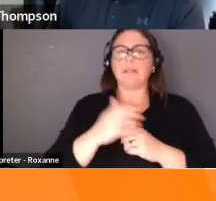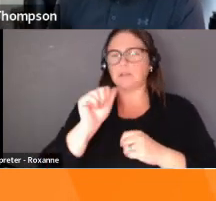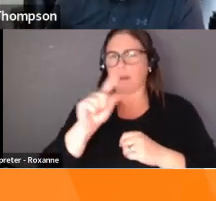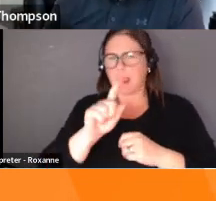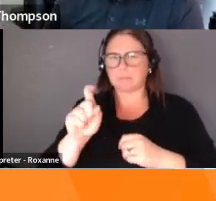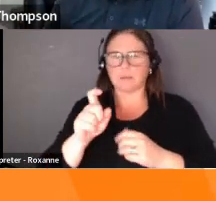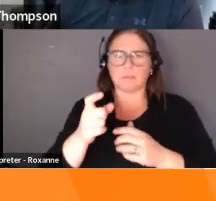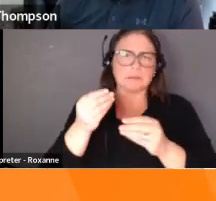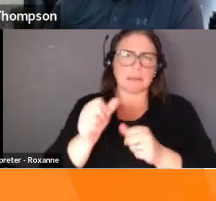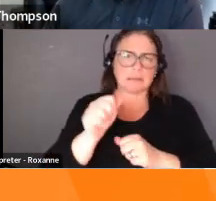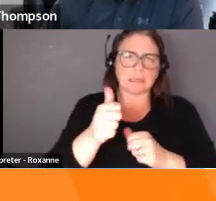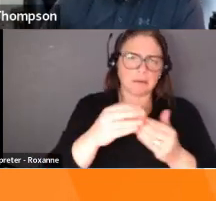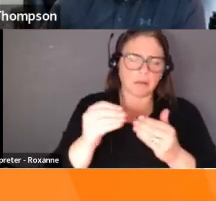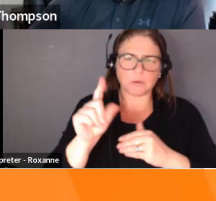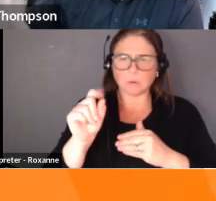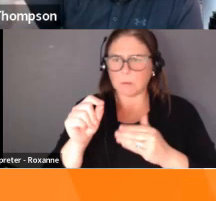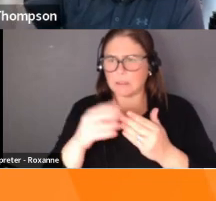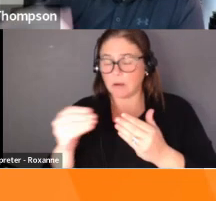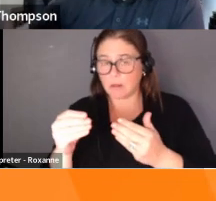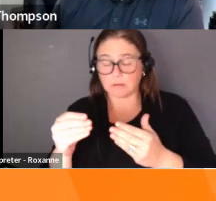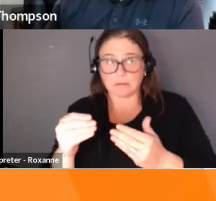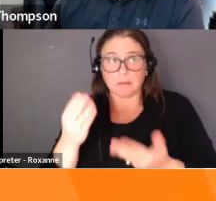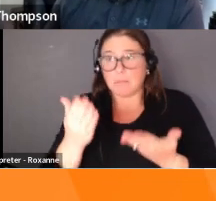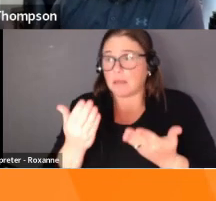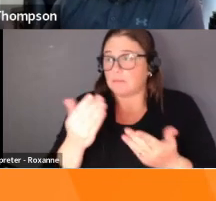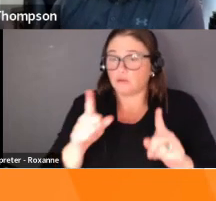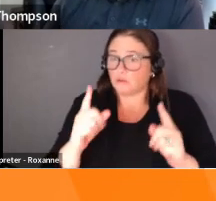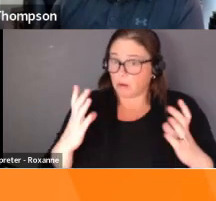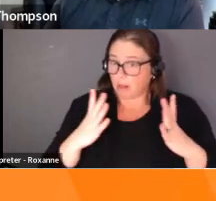I have clients where we spend, you know, over the holidays, for example,